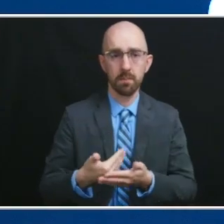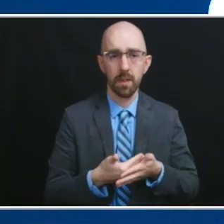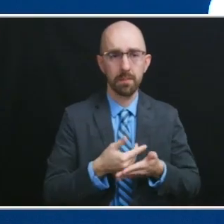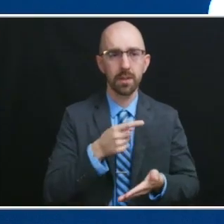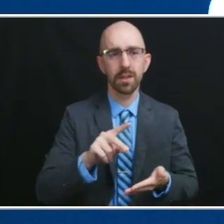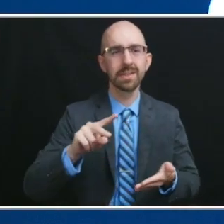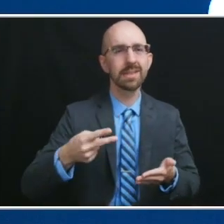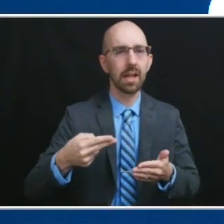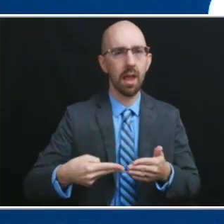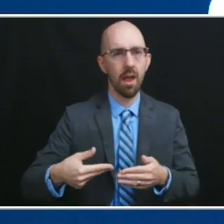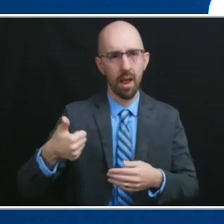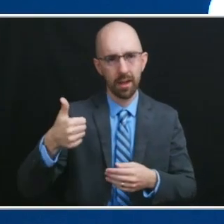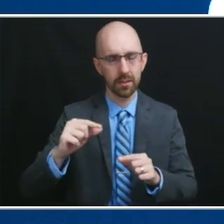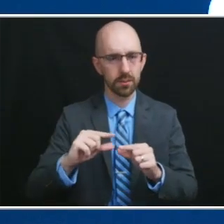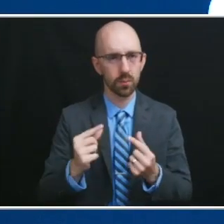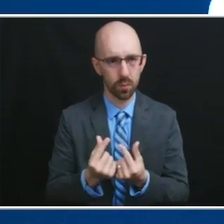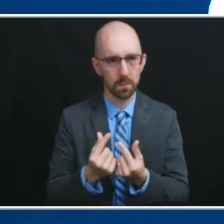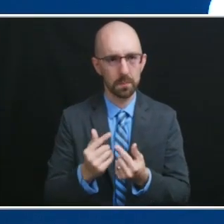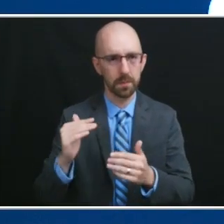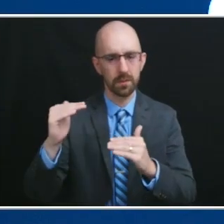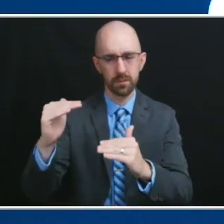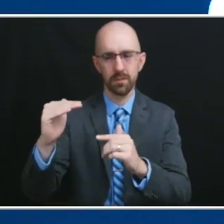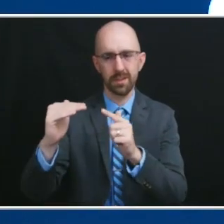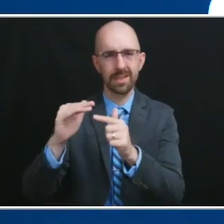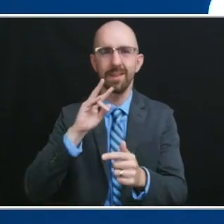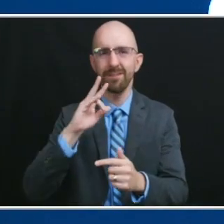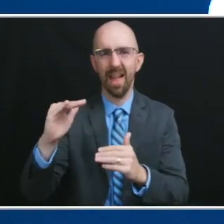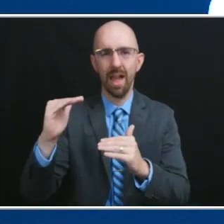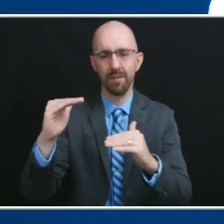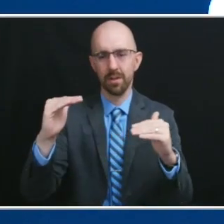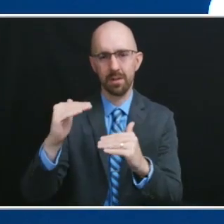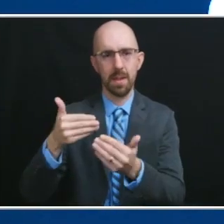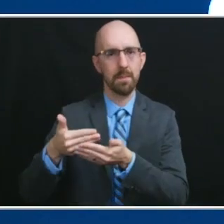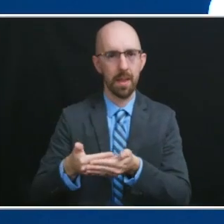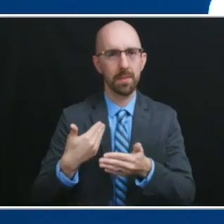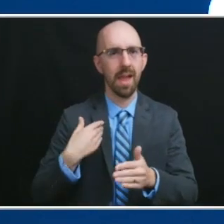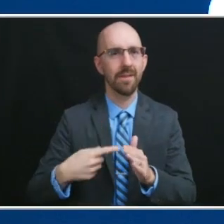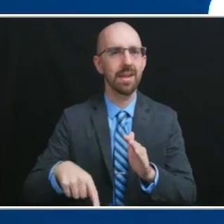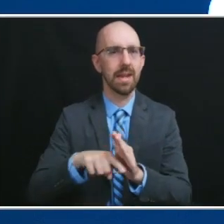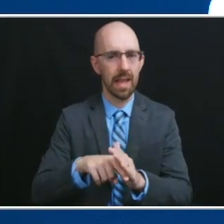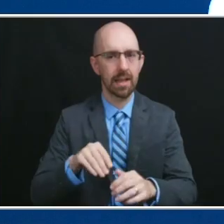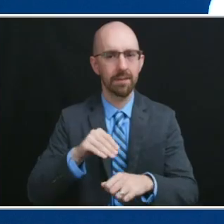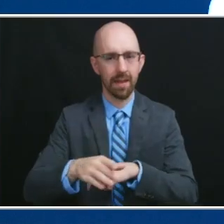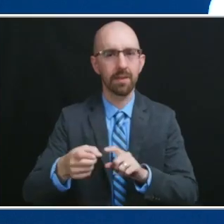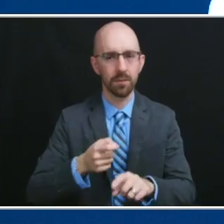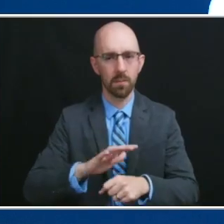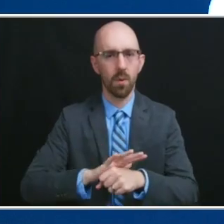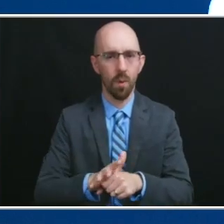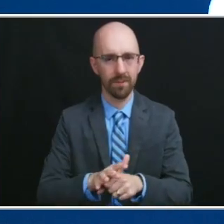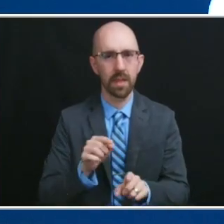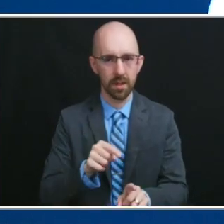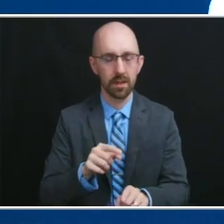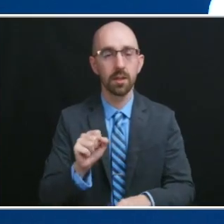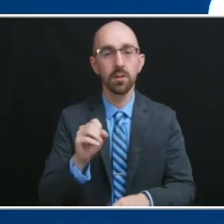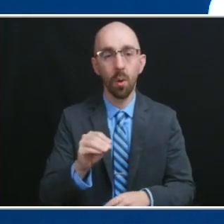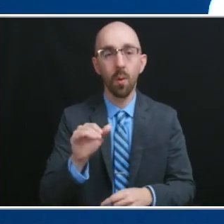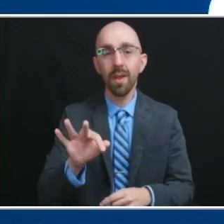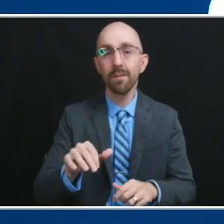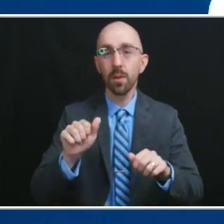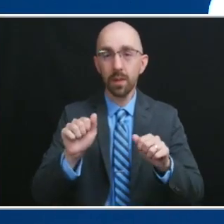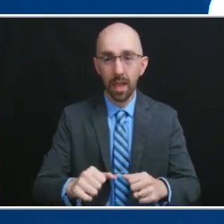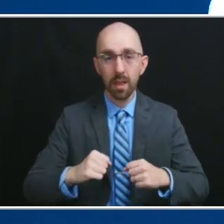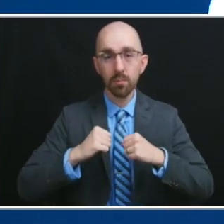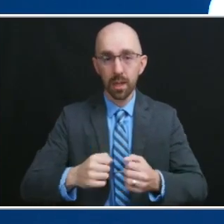highest group to have potential adverse outcomes from getting COVID-19. So if you can protect